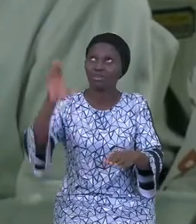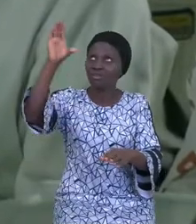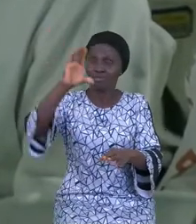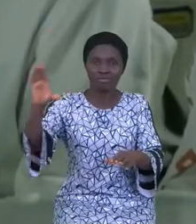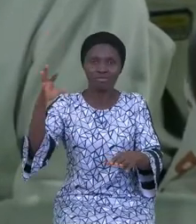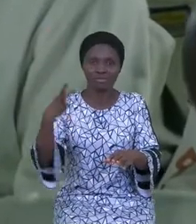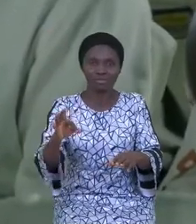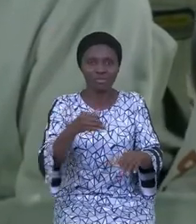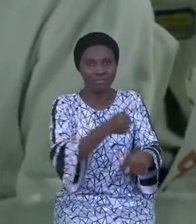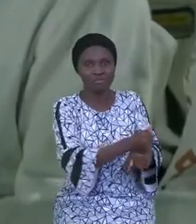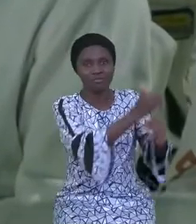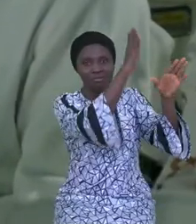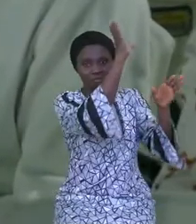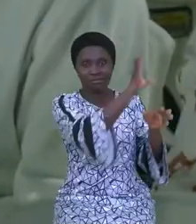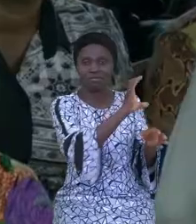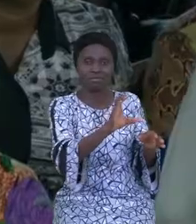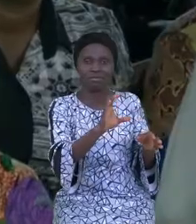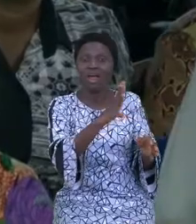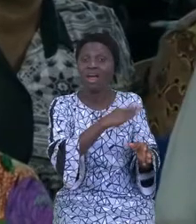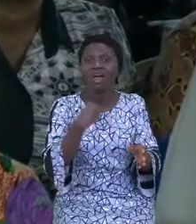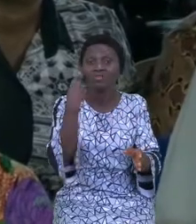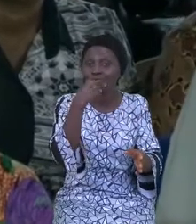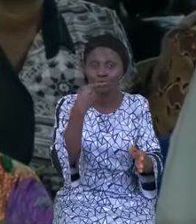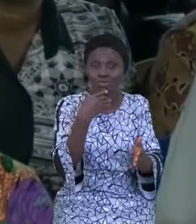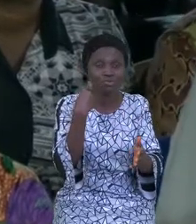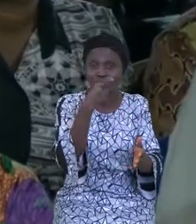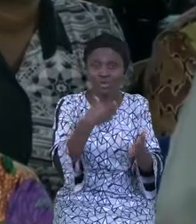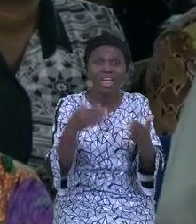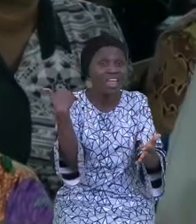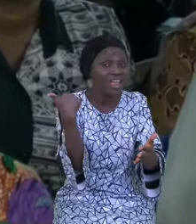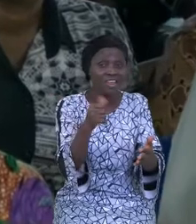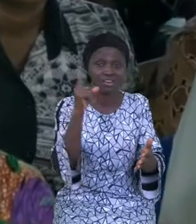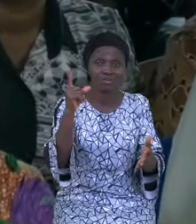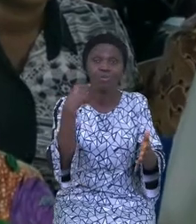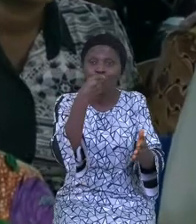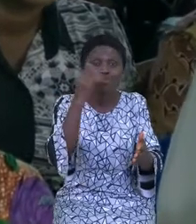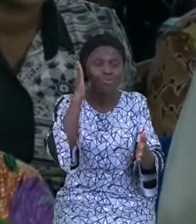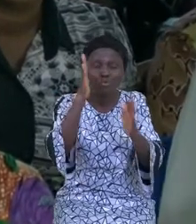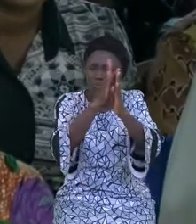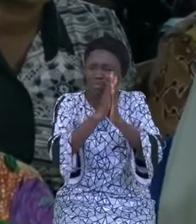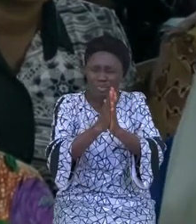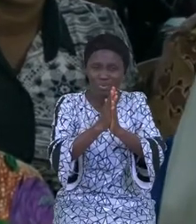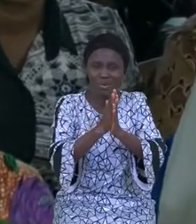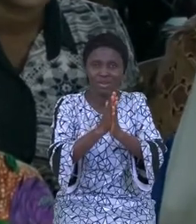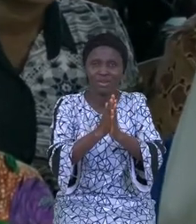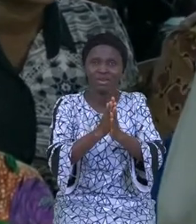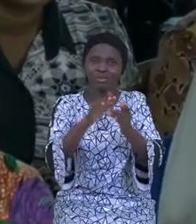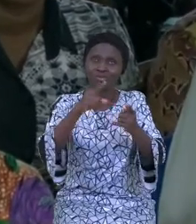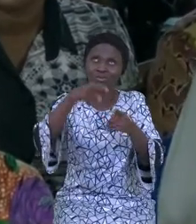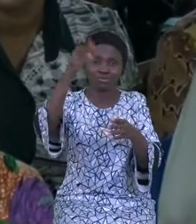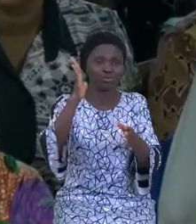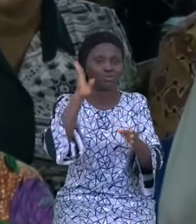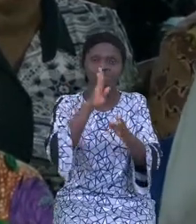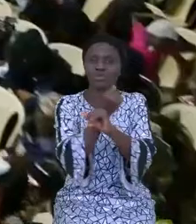call on the name of the Lord will be saved. Heads bowed, eyes